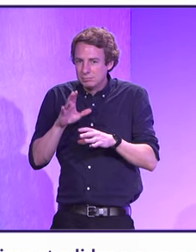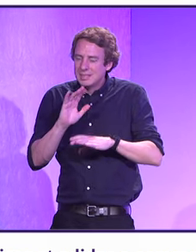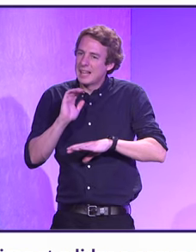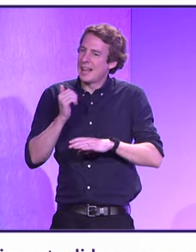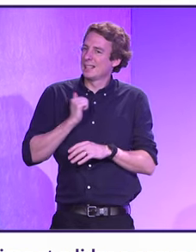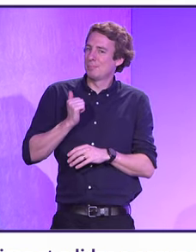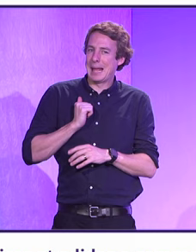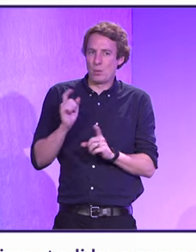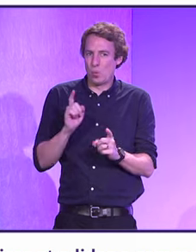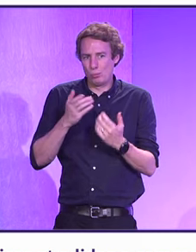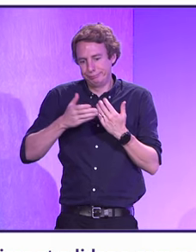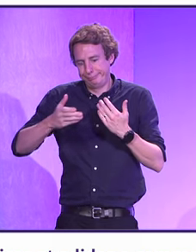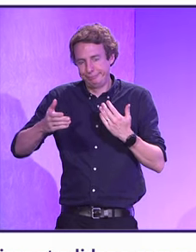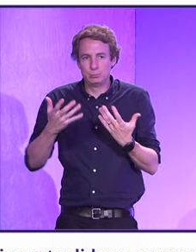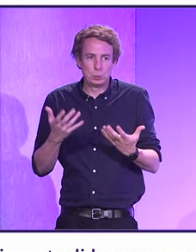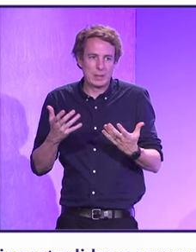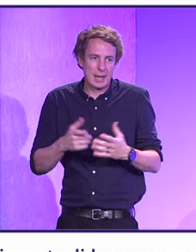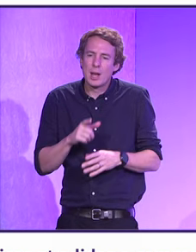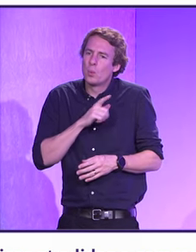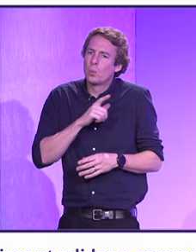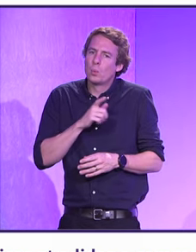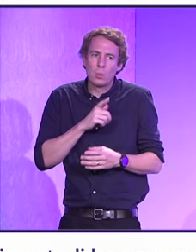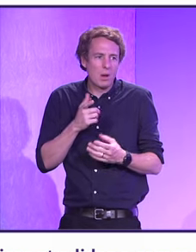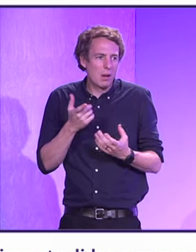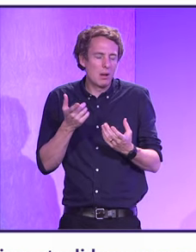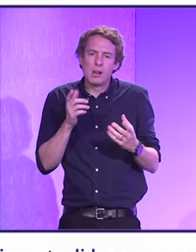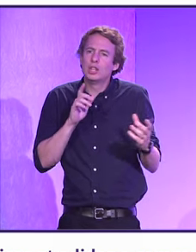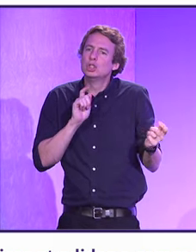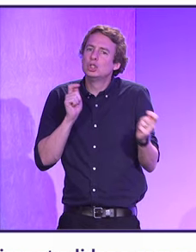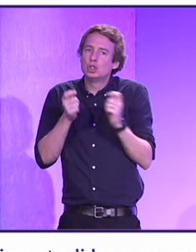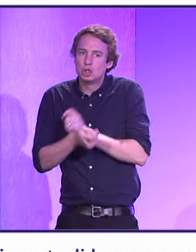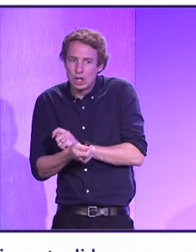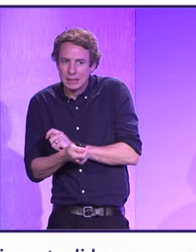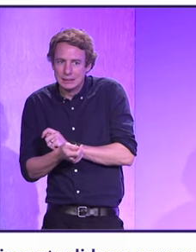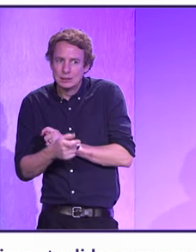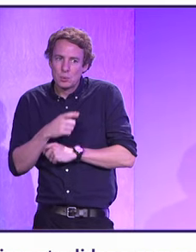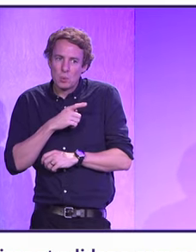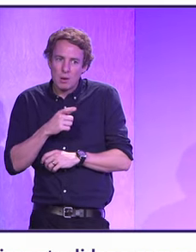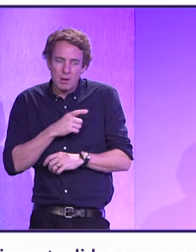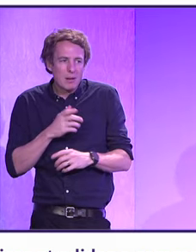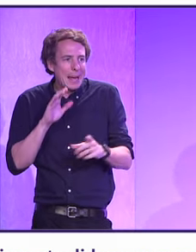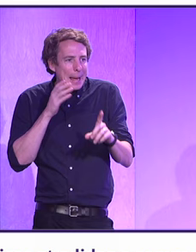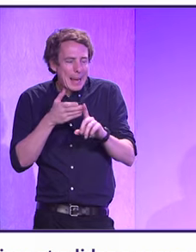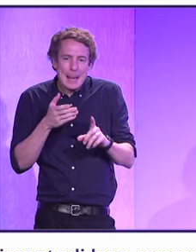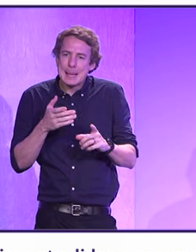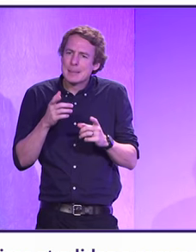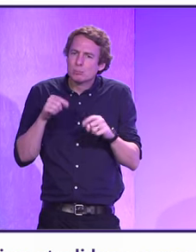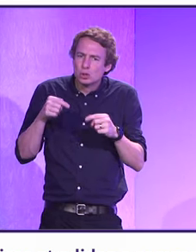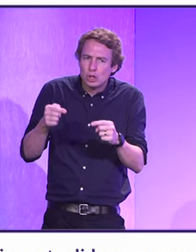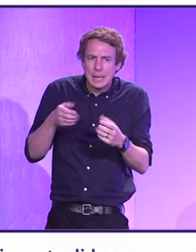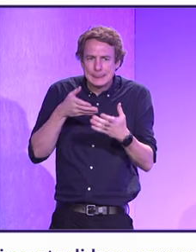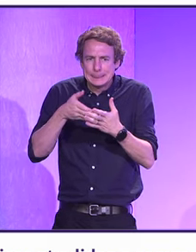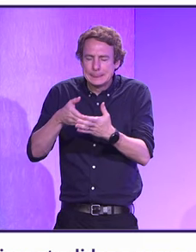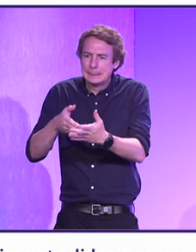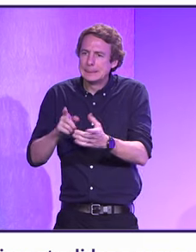expectations, so what we are going to talk during today and this session, so why we did the shift, where we went to, so what we did, the challenges, how